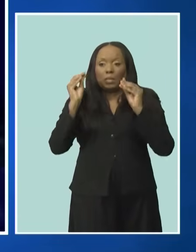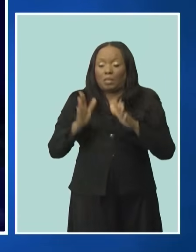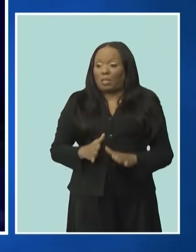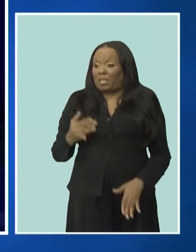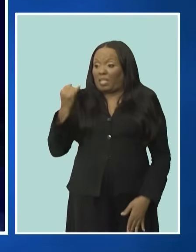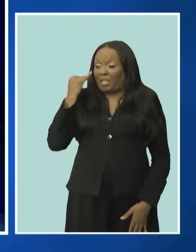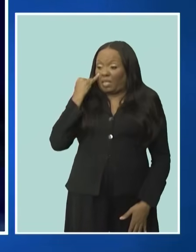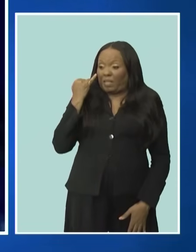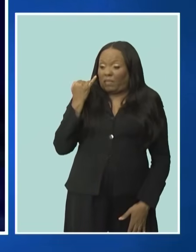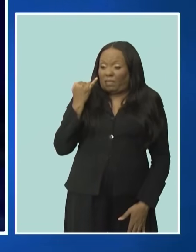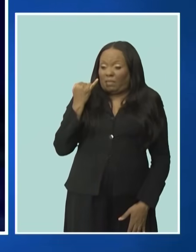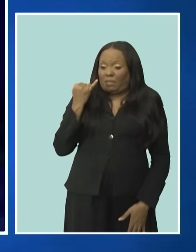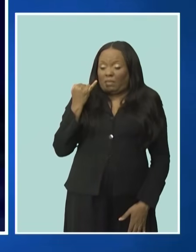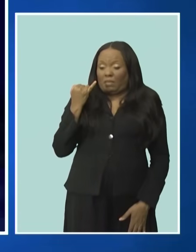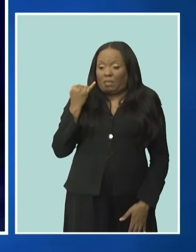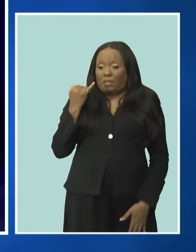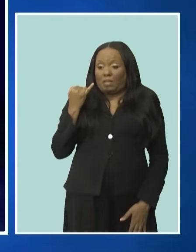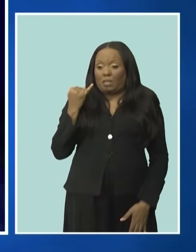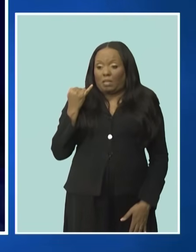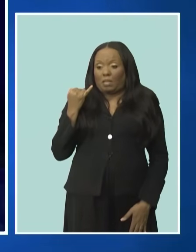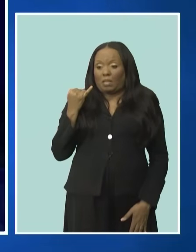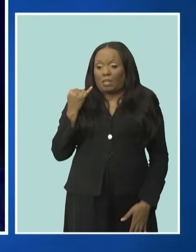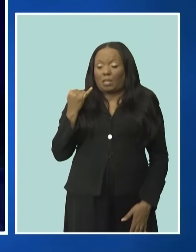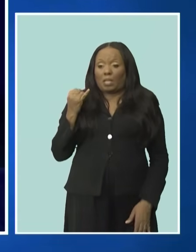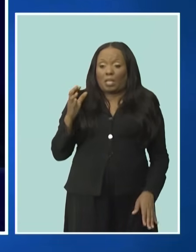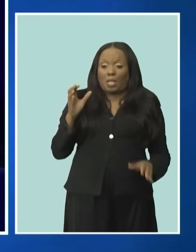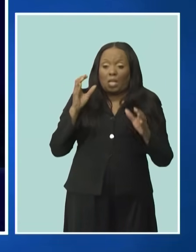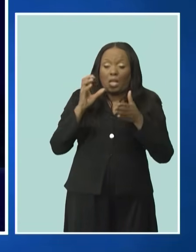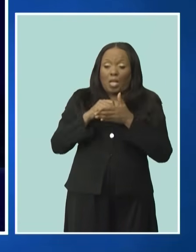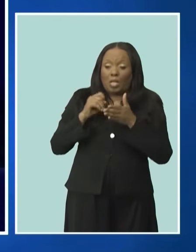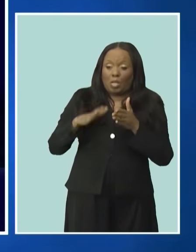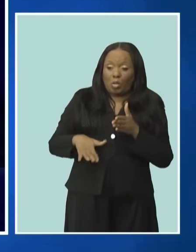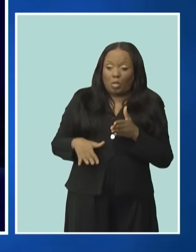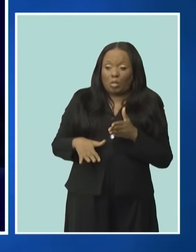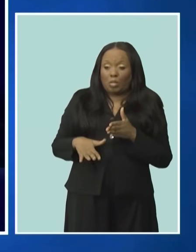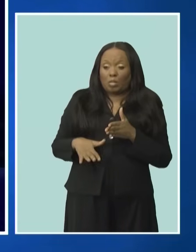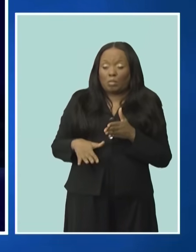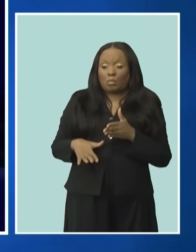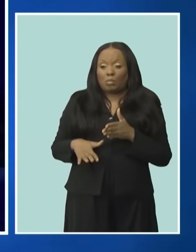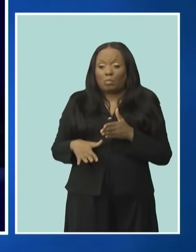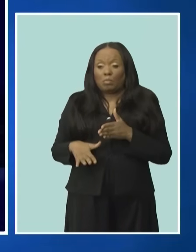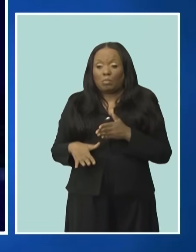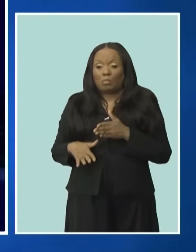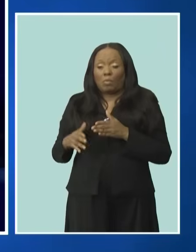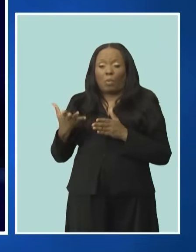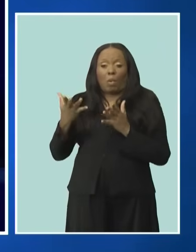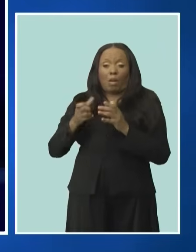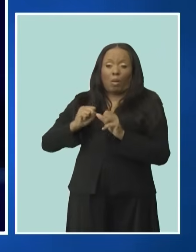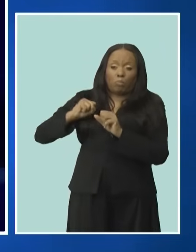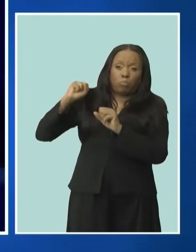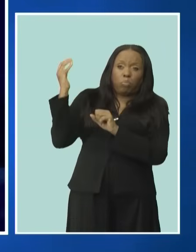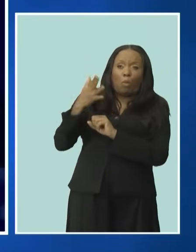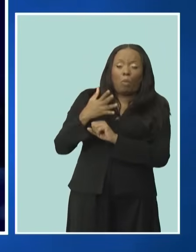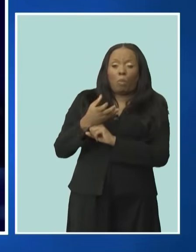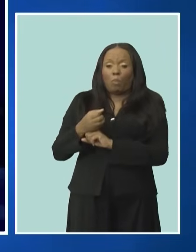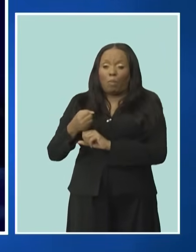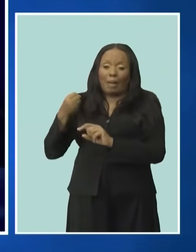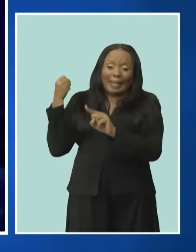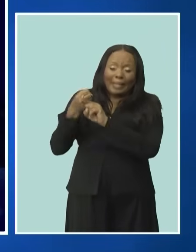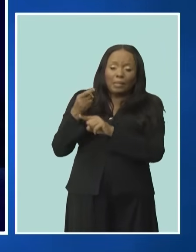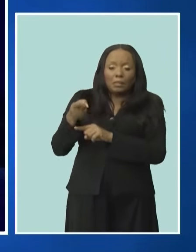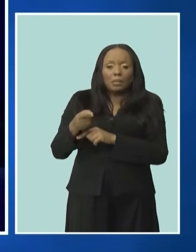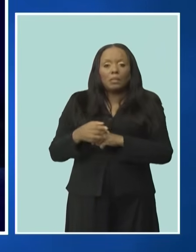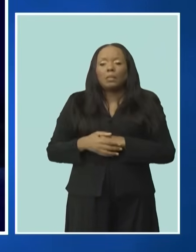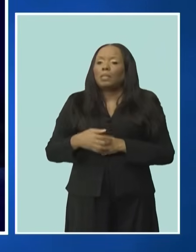are the victims of student-on-teacher violence, they are to report the matter to the police and insist that the